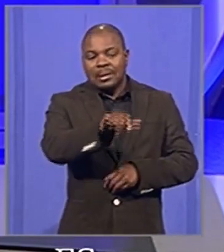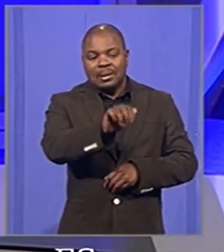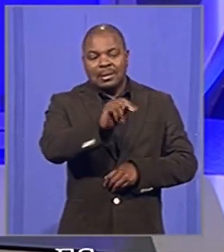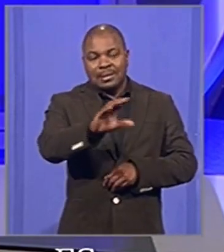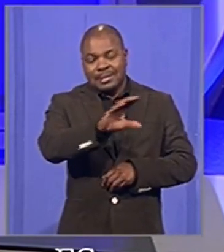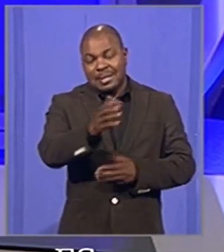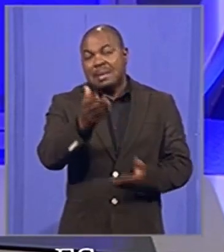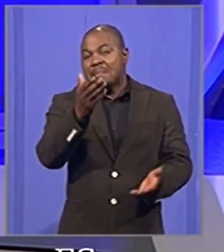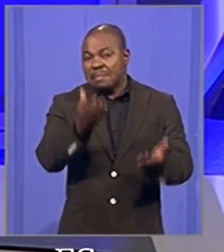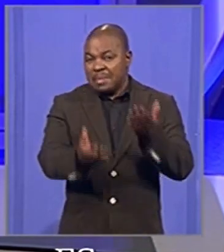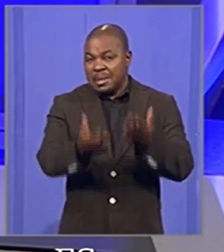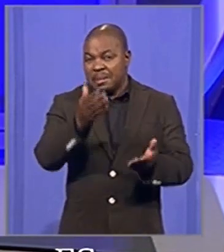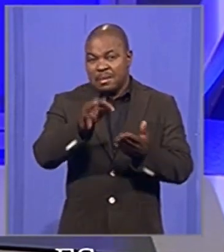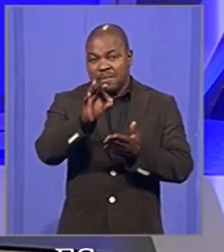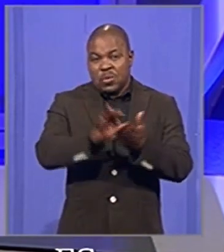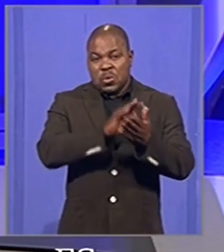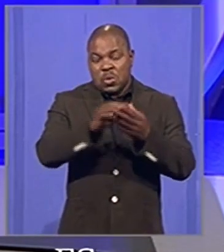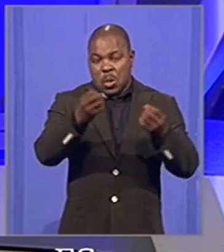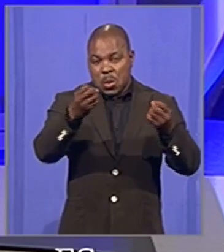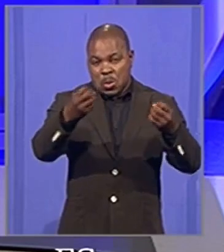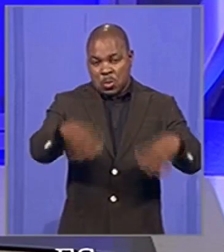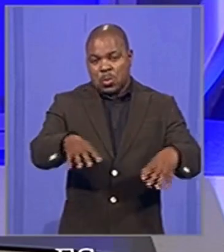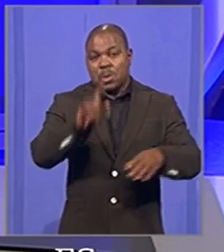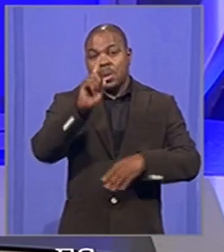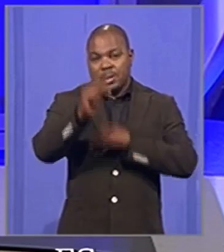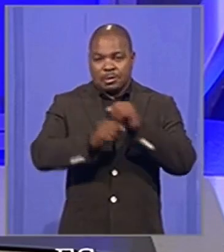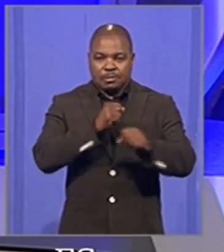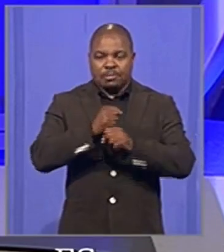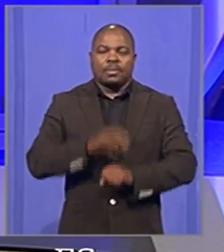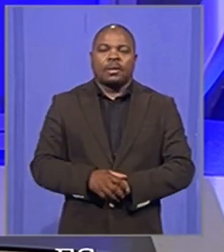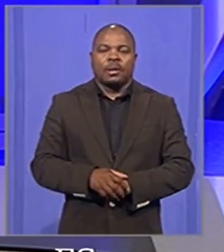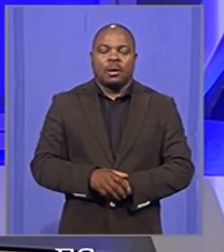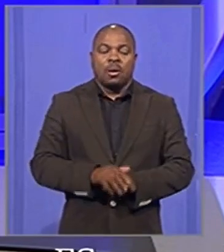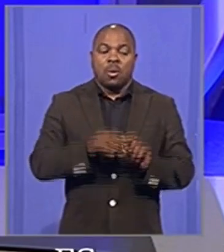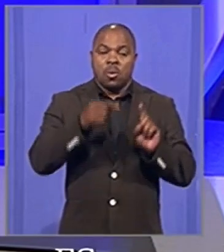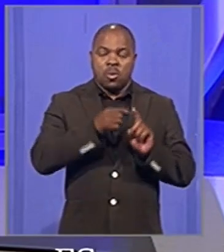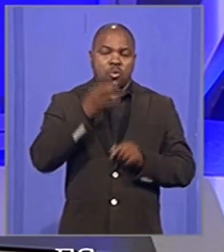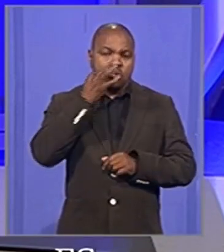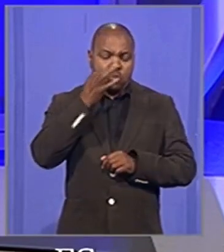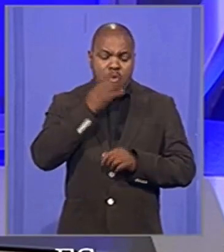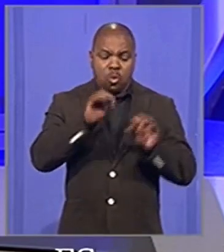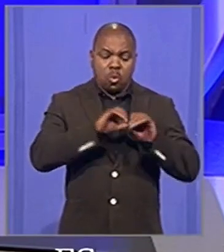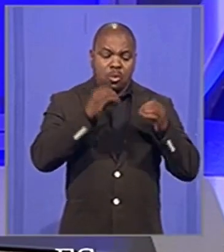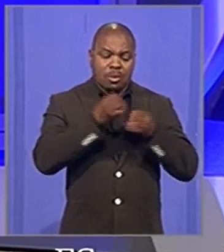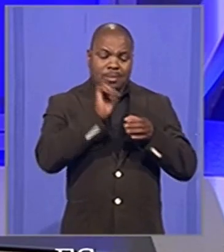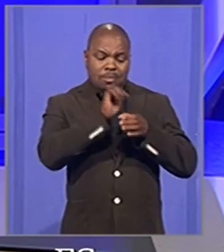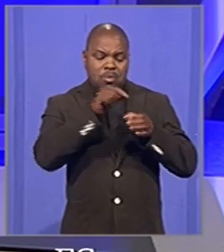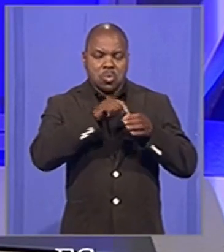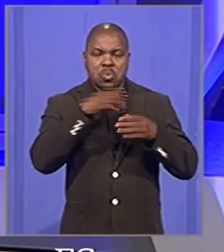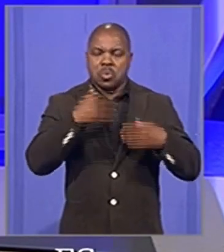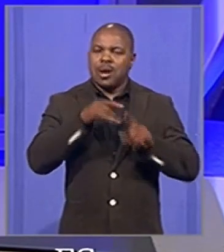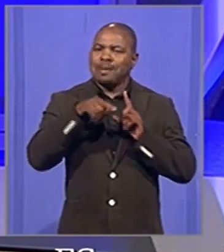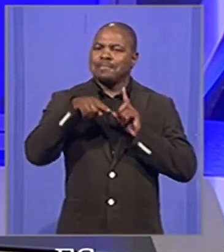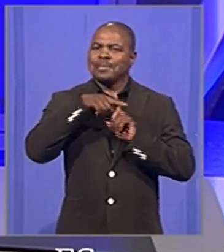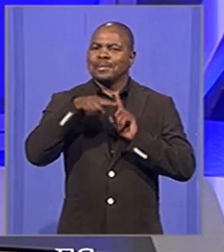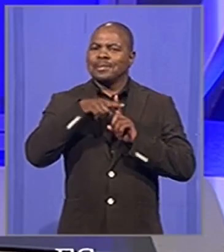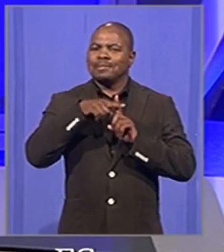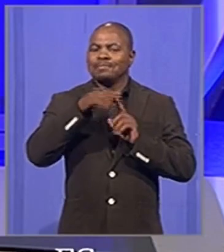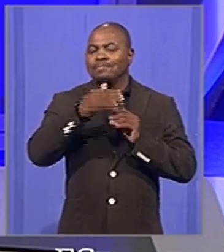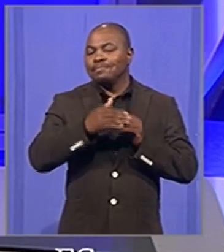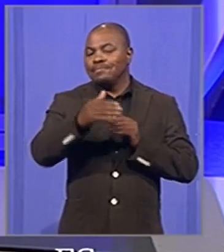ke kgonagalo ya go latlhegelwa mo ditlhophong ka karetso tse di tlang. O supile fa lekoko la gagwe le tletse tsholofelo ya gore le